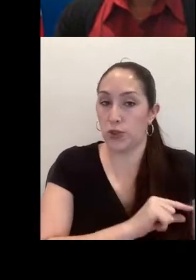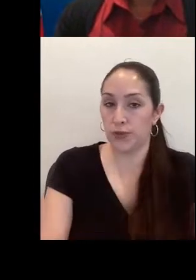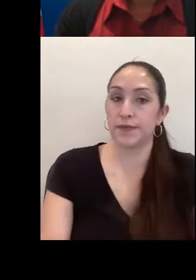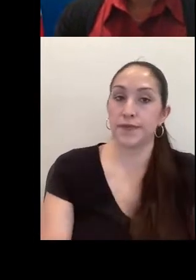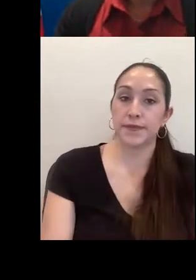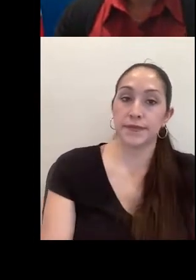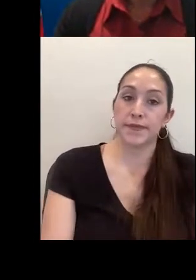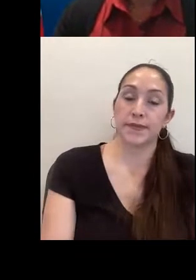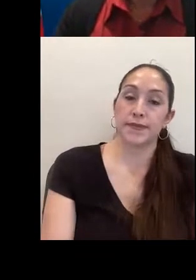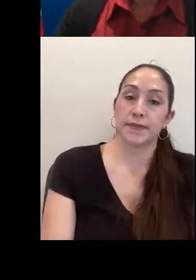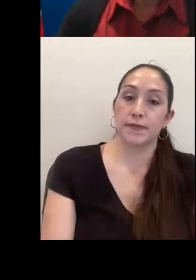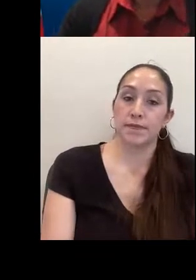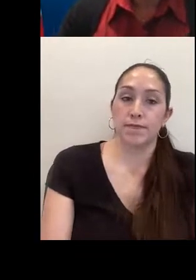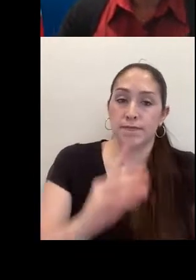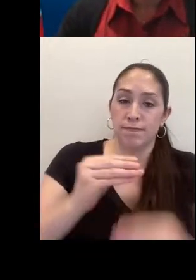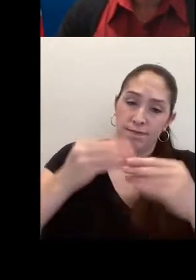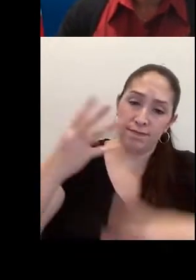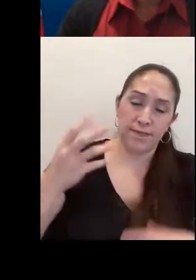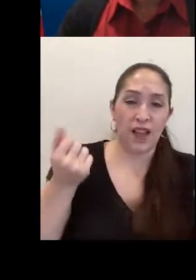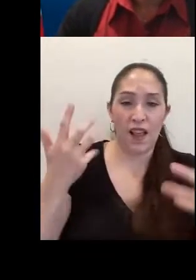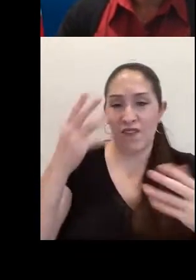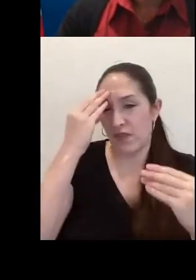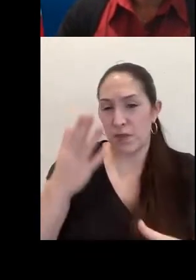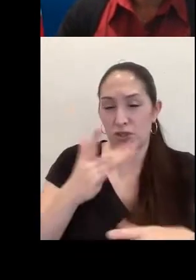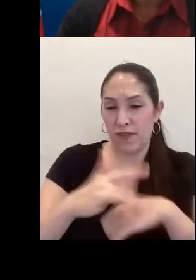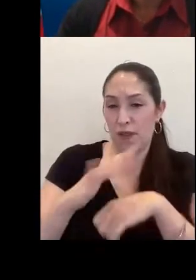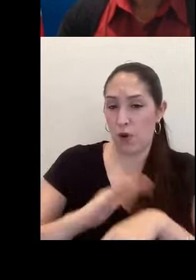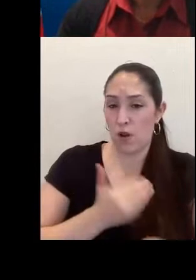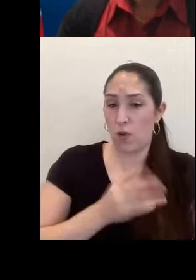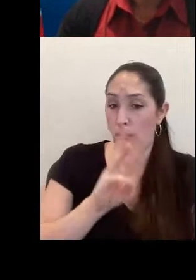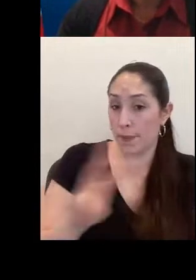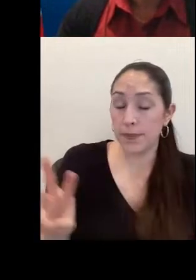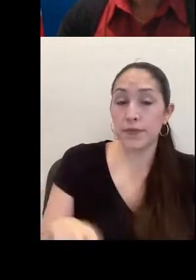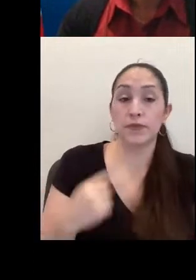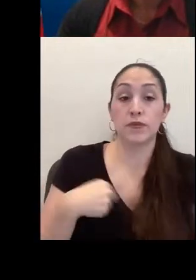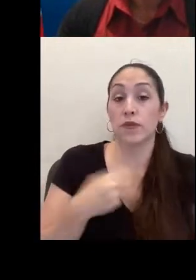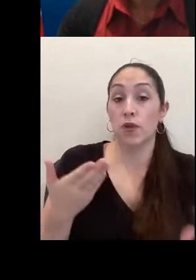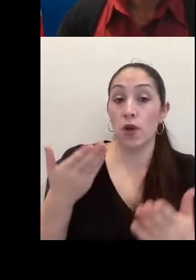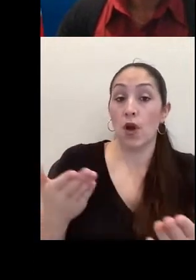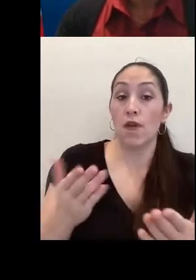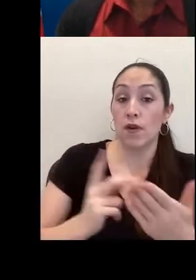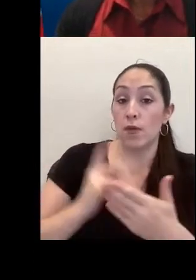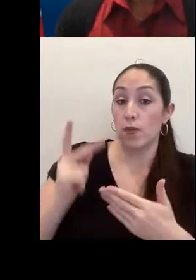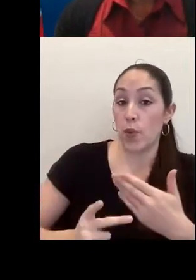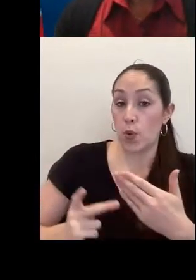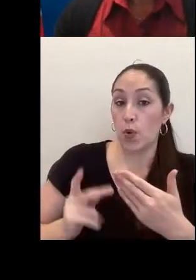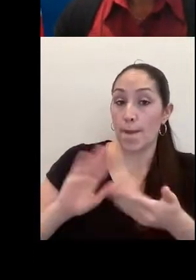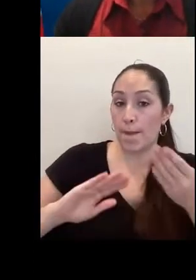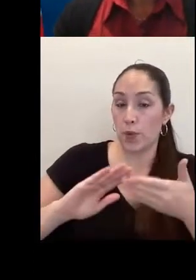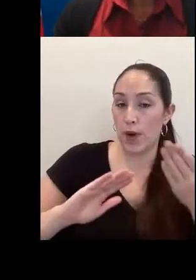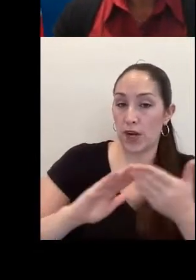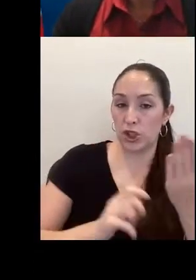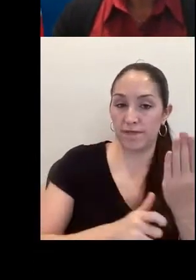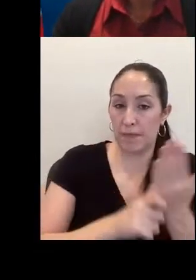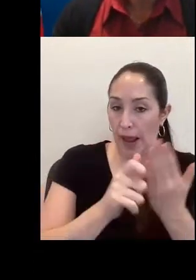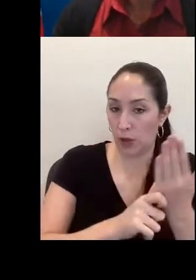Now, we have a host of information that is on our website. We do offer our program's operations manual. We have